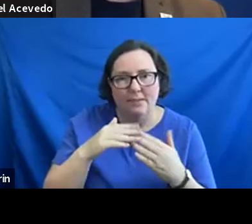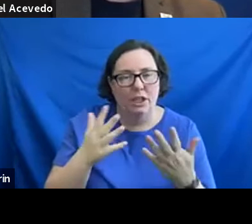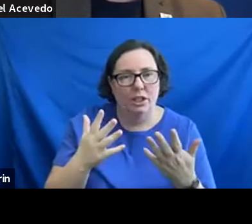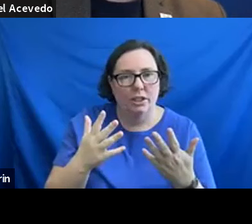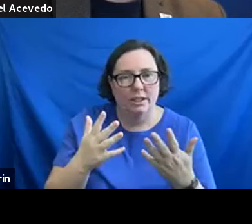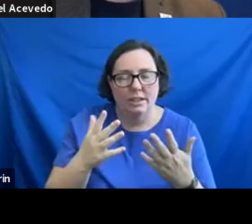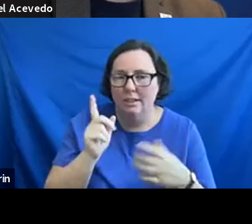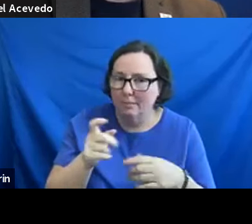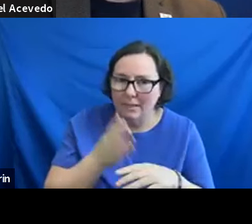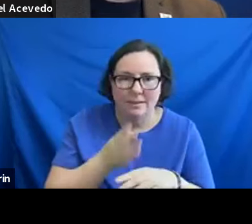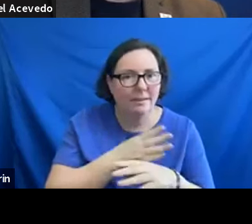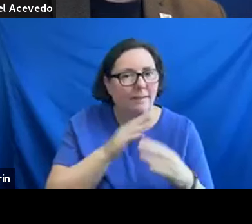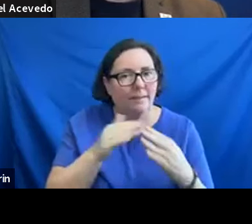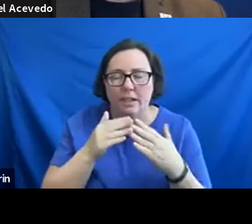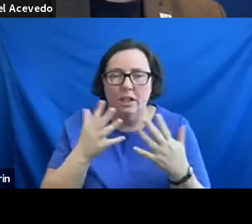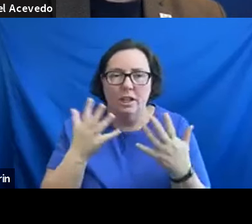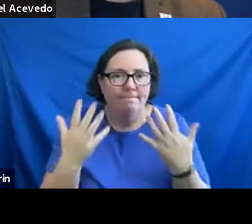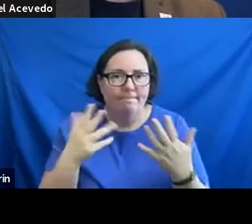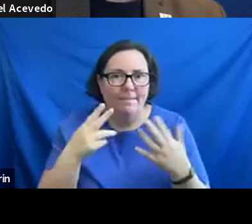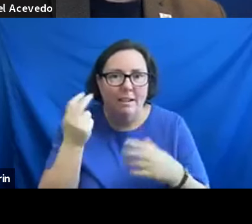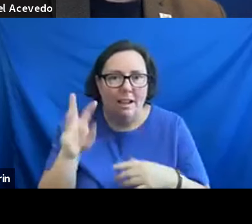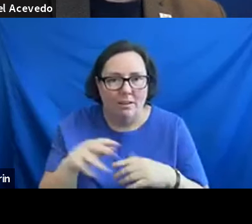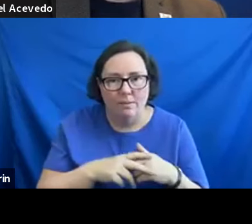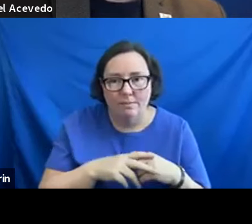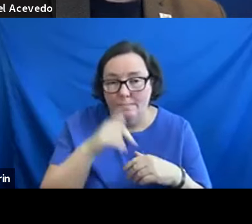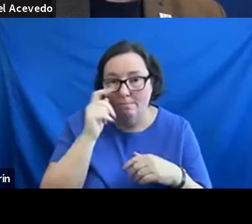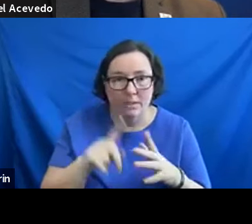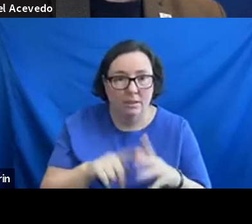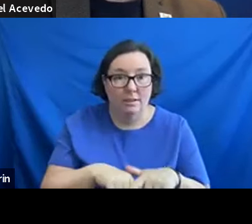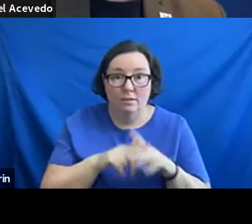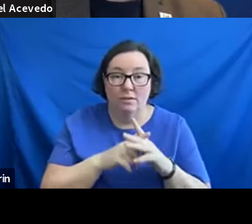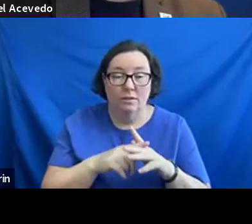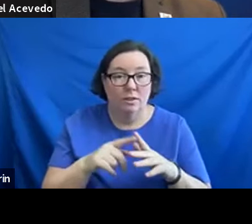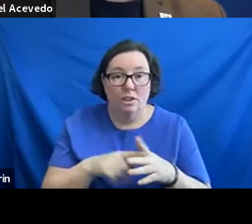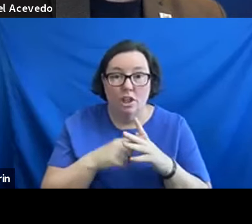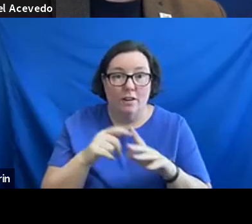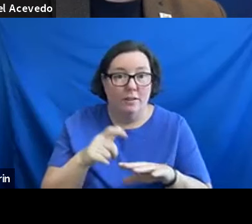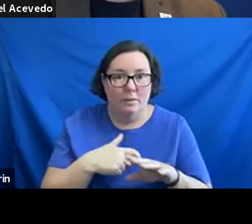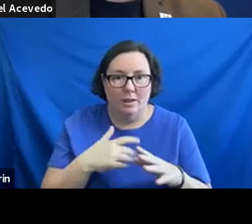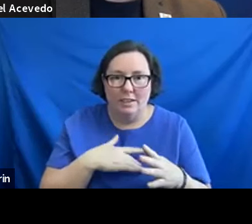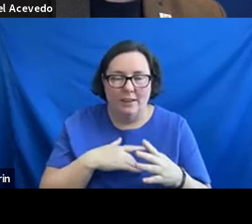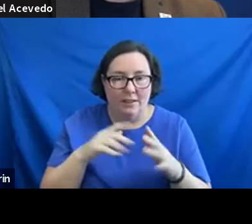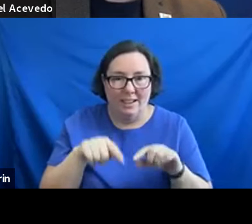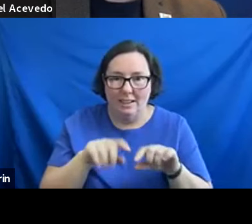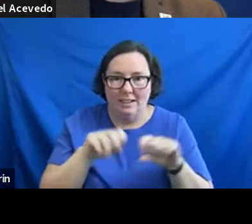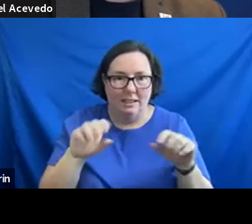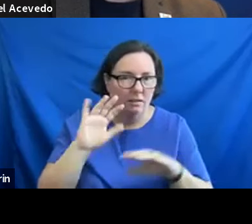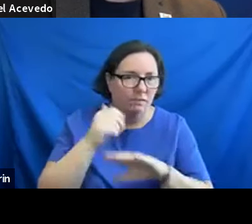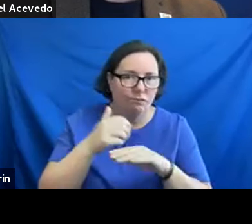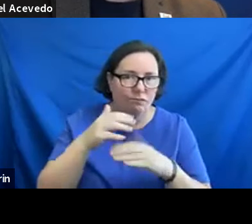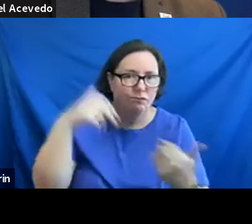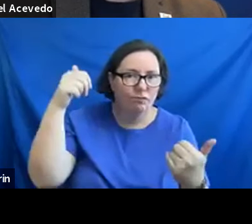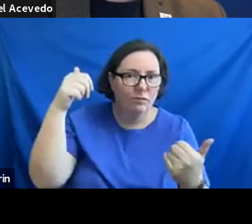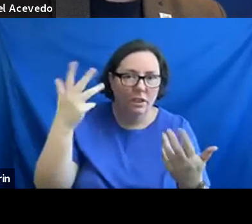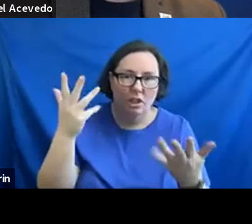And it's hard because at square one, I do believe we have a system that already